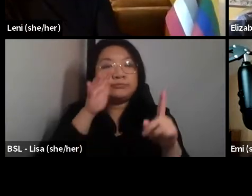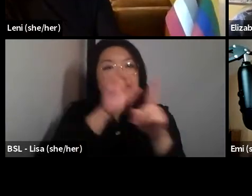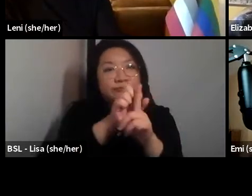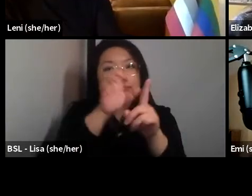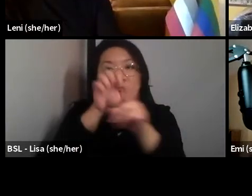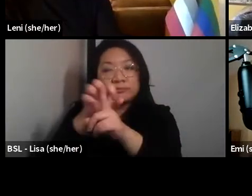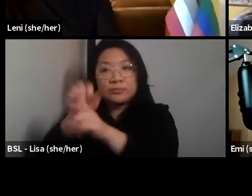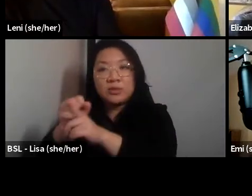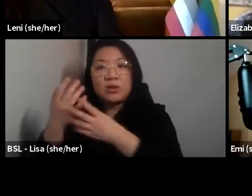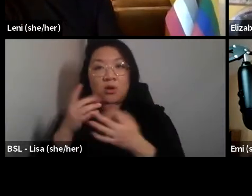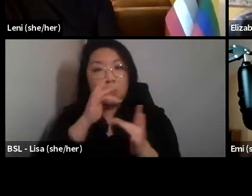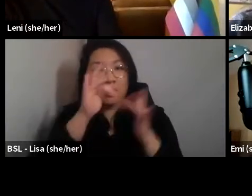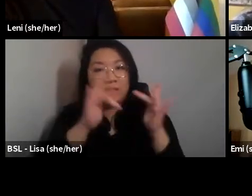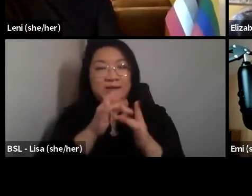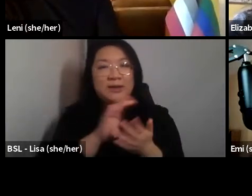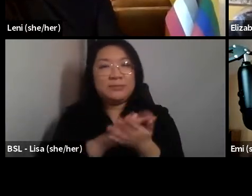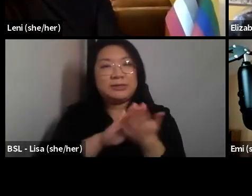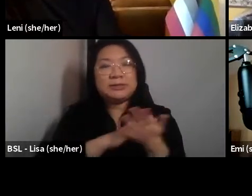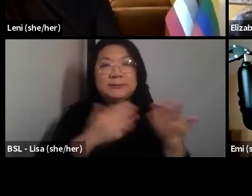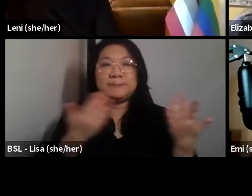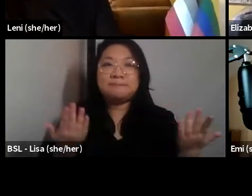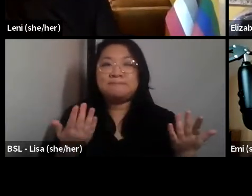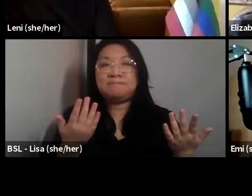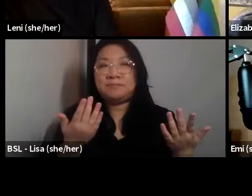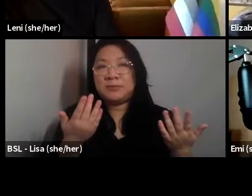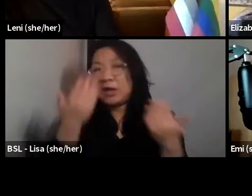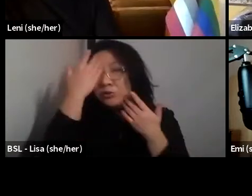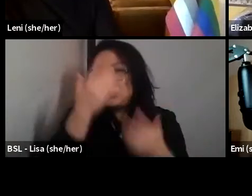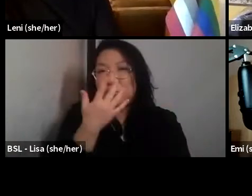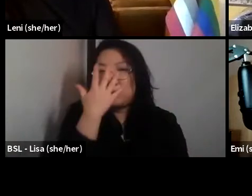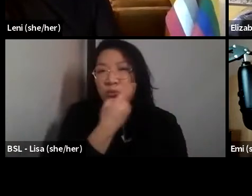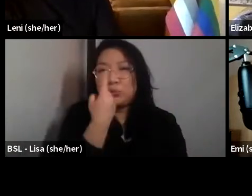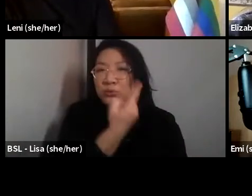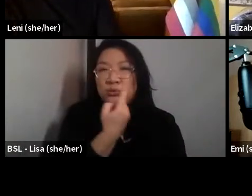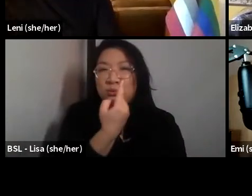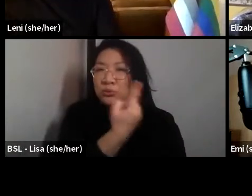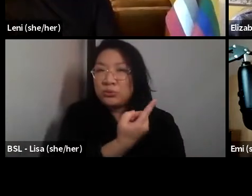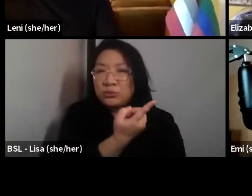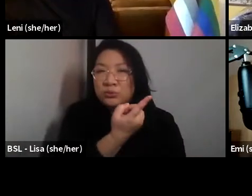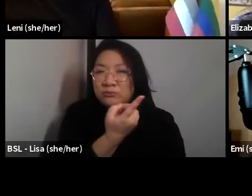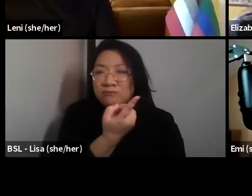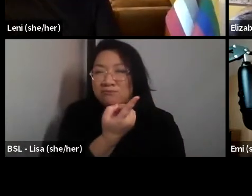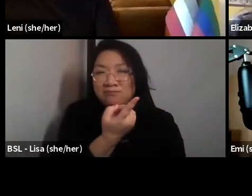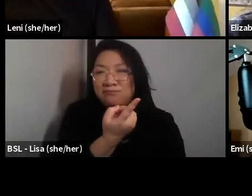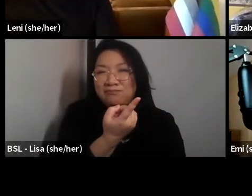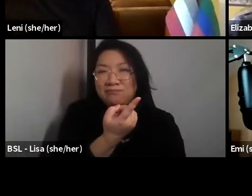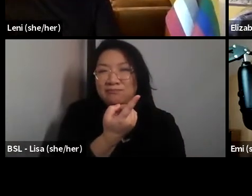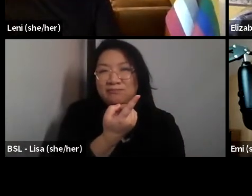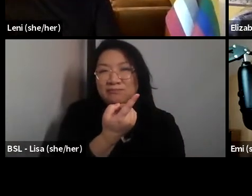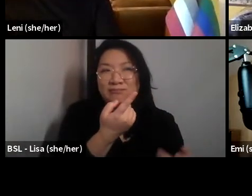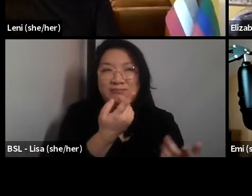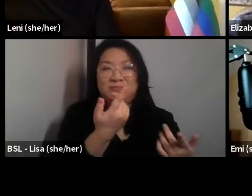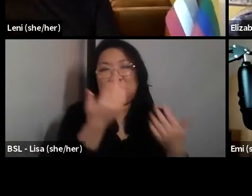not easy to kind of get a feel for like the people that are actually part of the community. You're just seeing like avatars and emojis. You're not really seeing